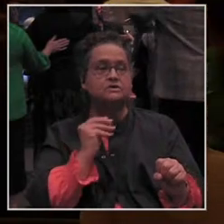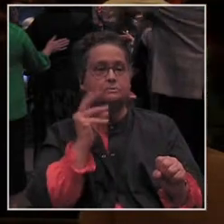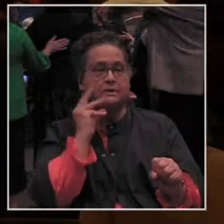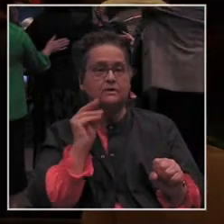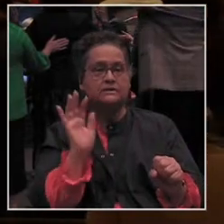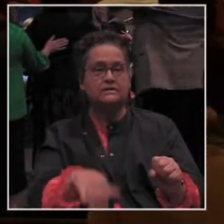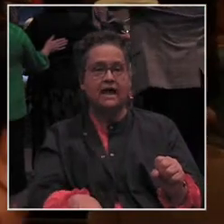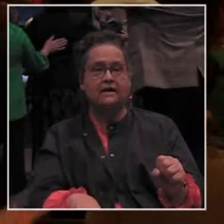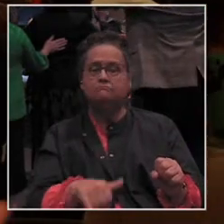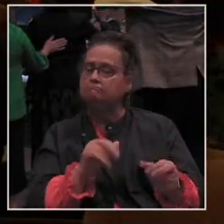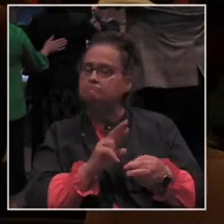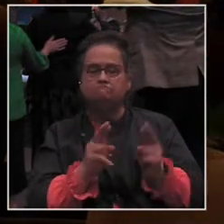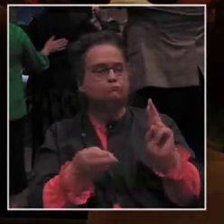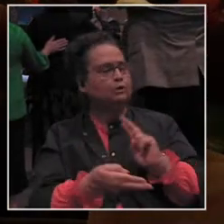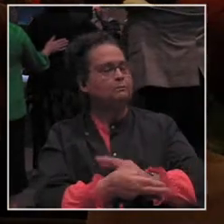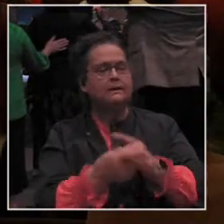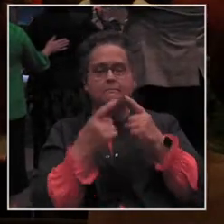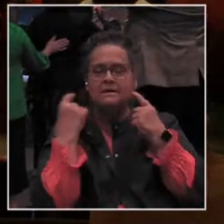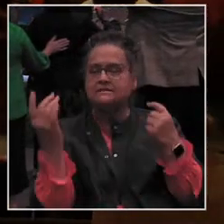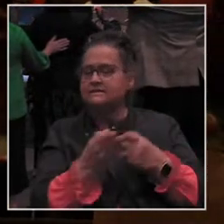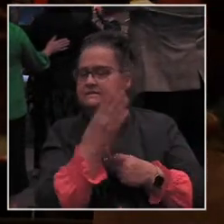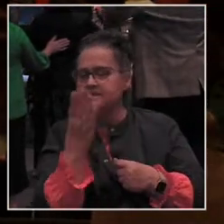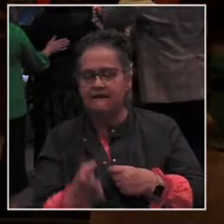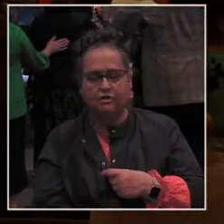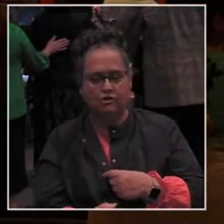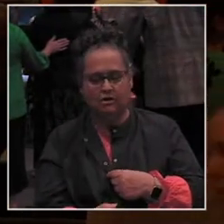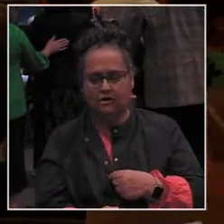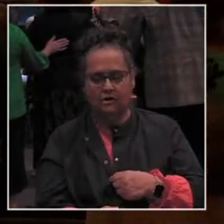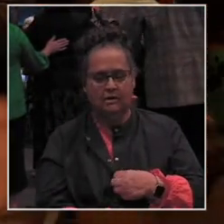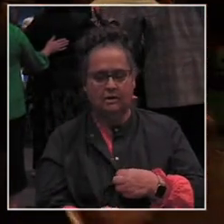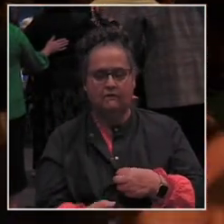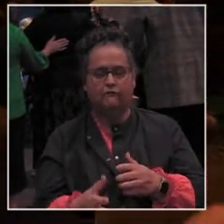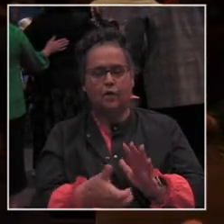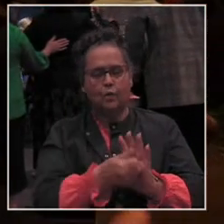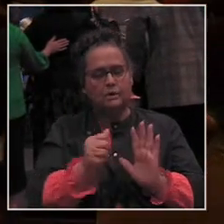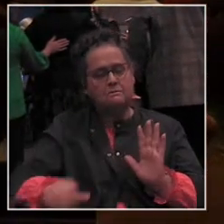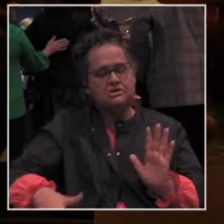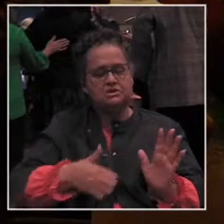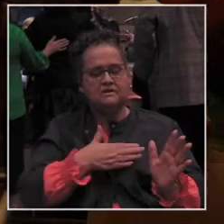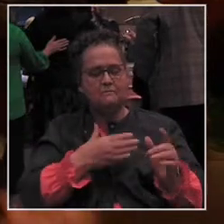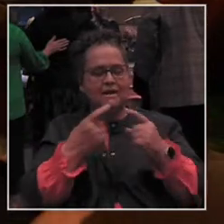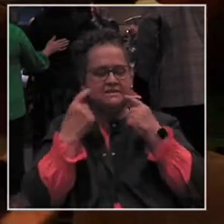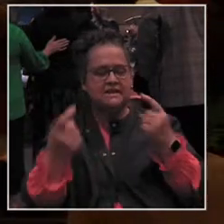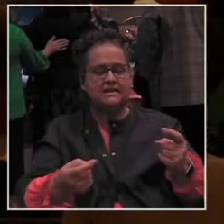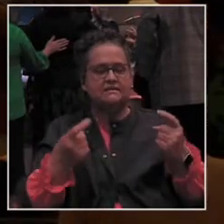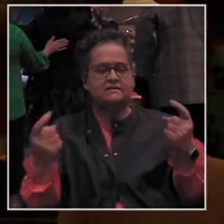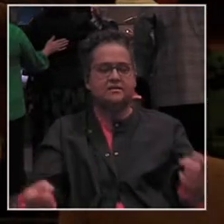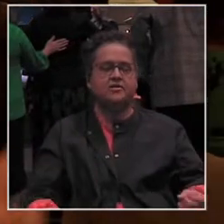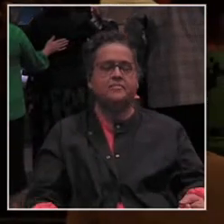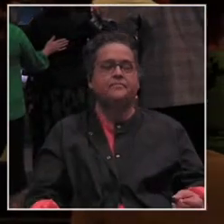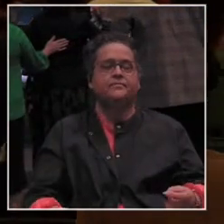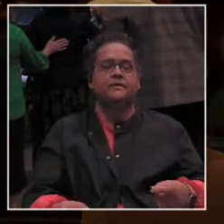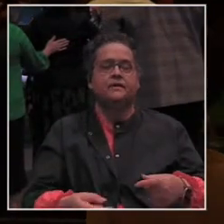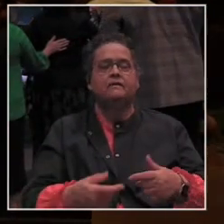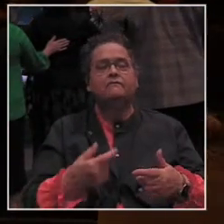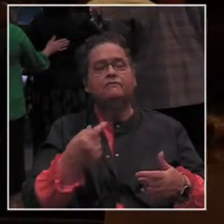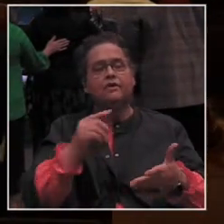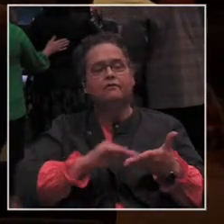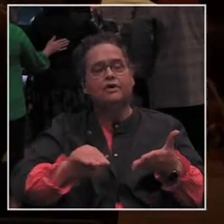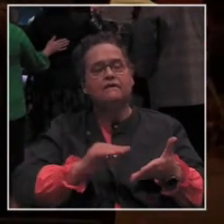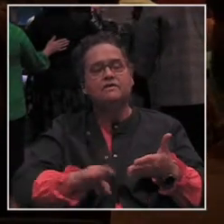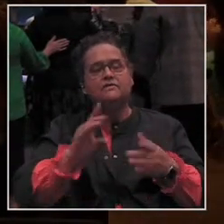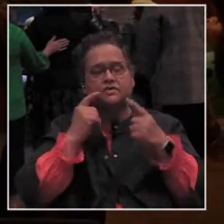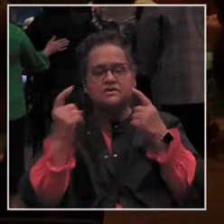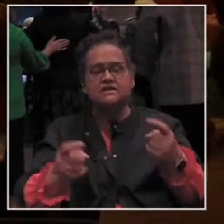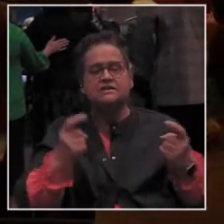I've never repented of my sins, been baptized in the name of Jesus for the remission of those sins, for the payment of those sins, the forgiveness of those sins. I've